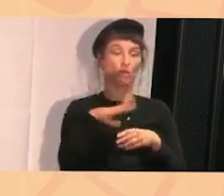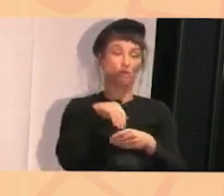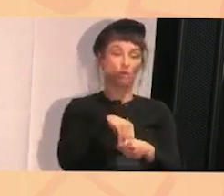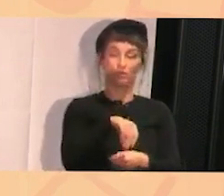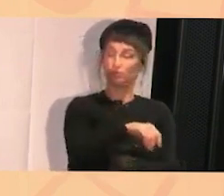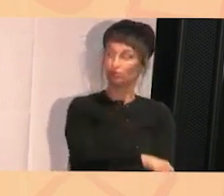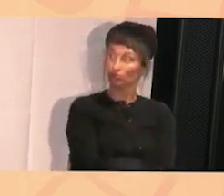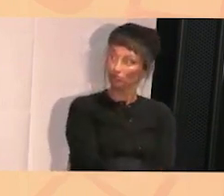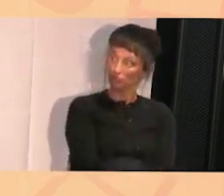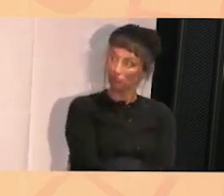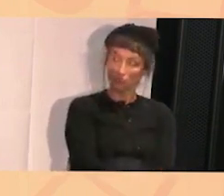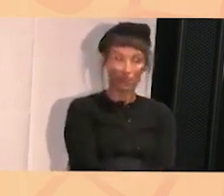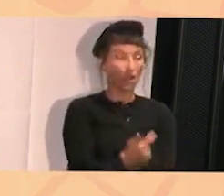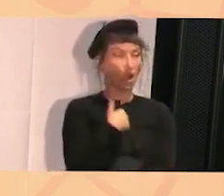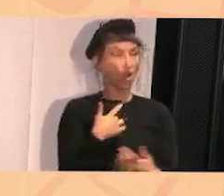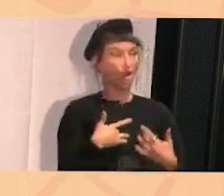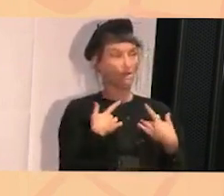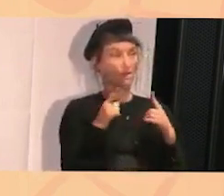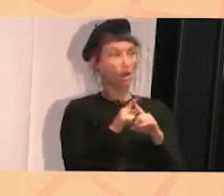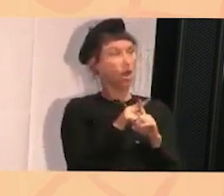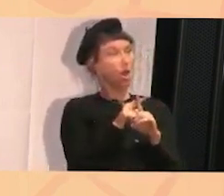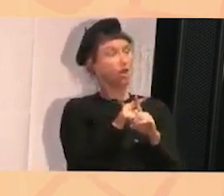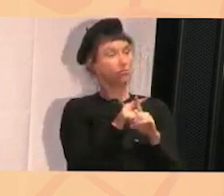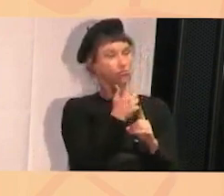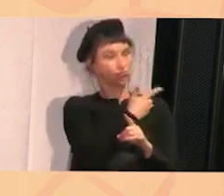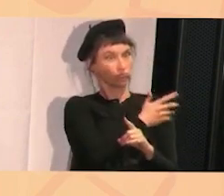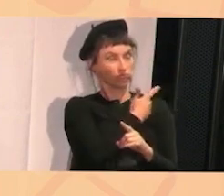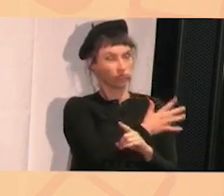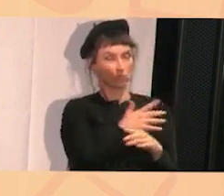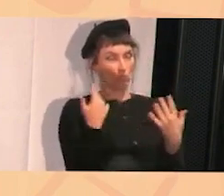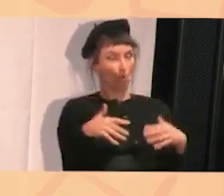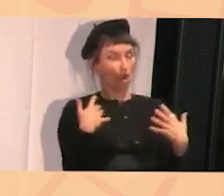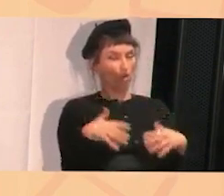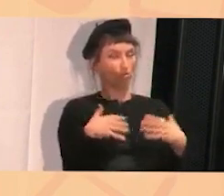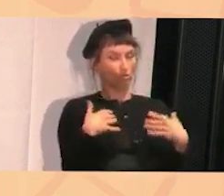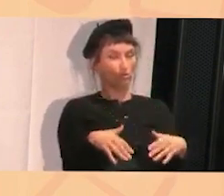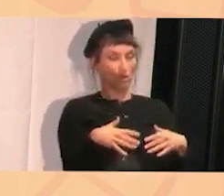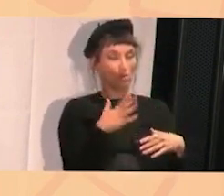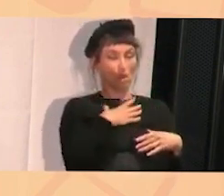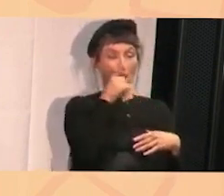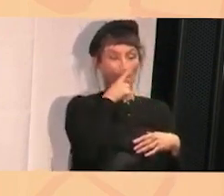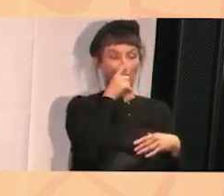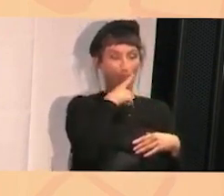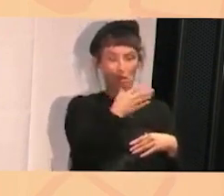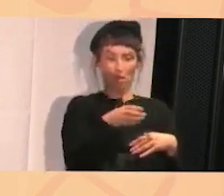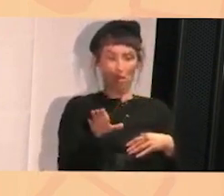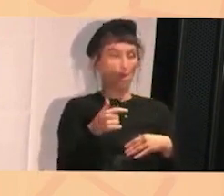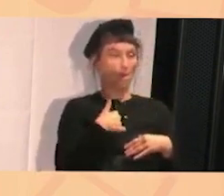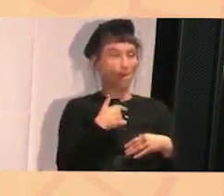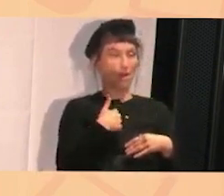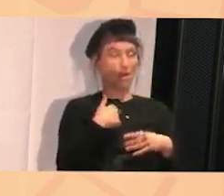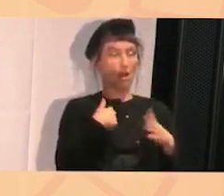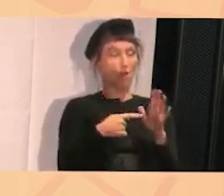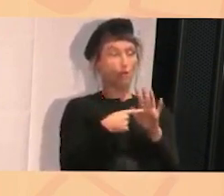and I've been very privileged in the last year or two to be appointed by my own people to represent, as a young